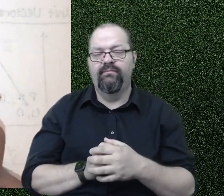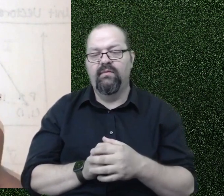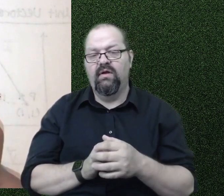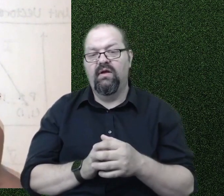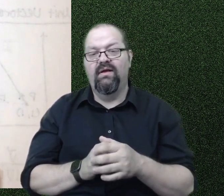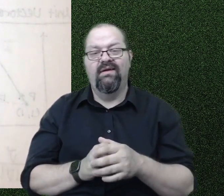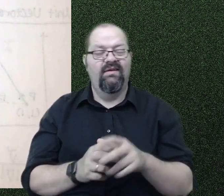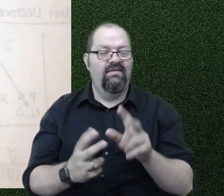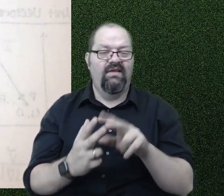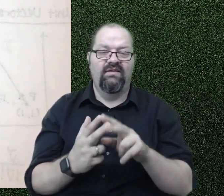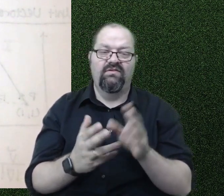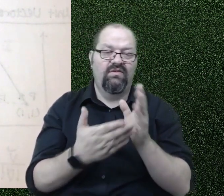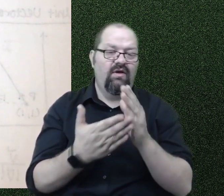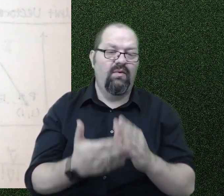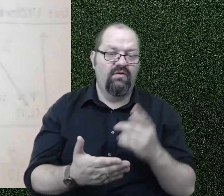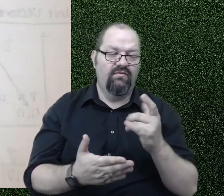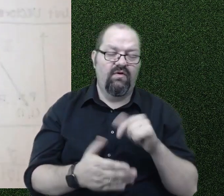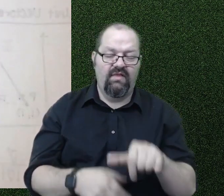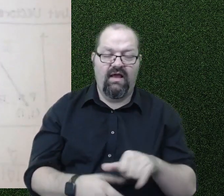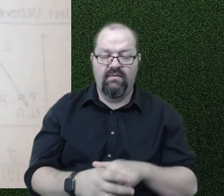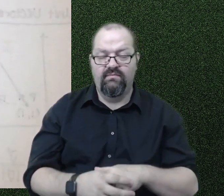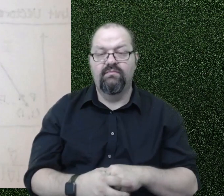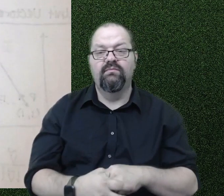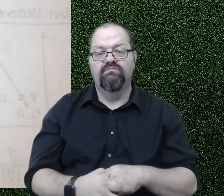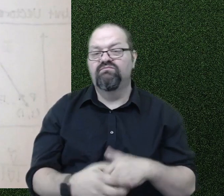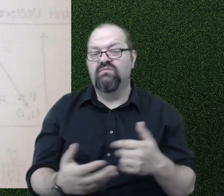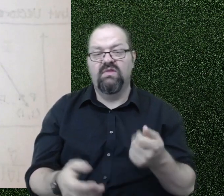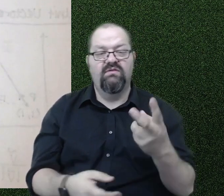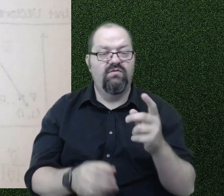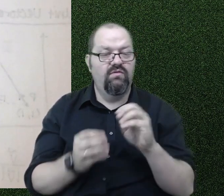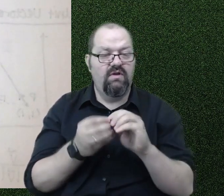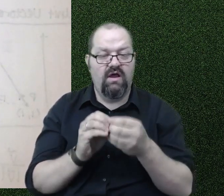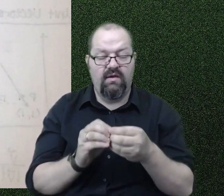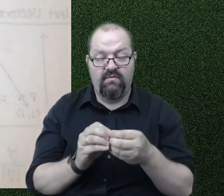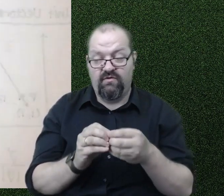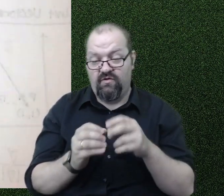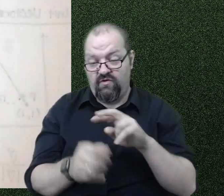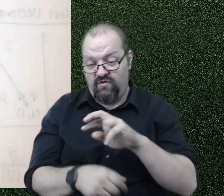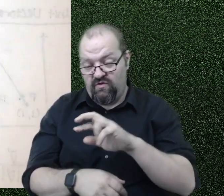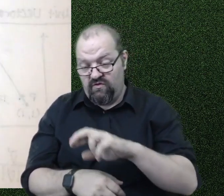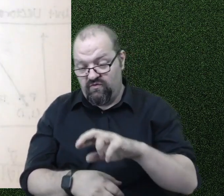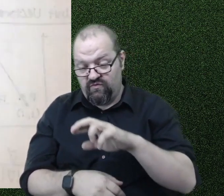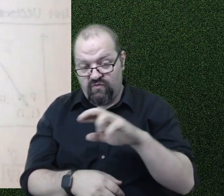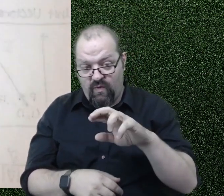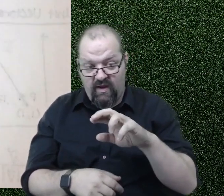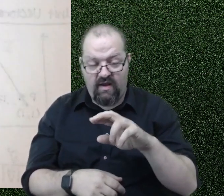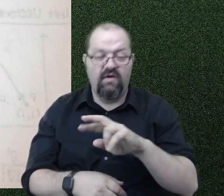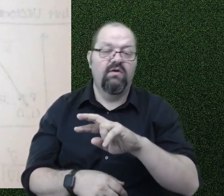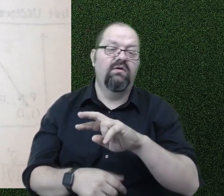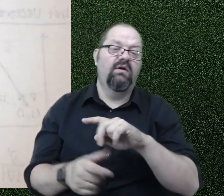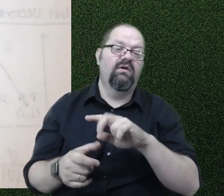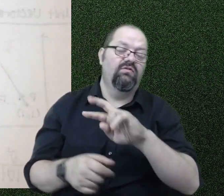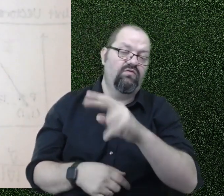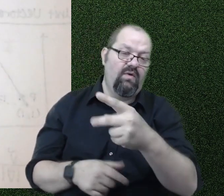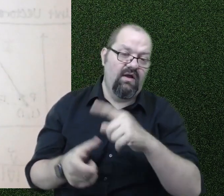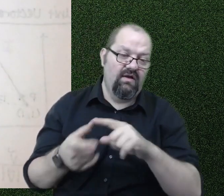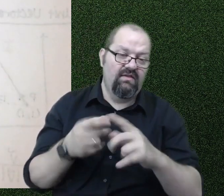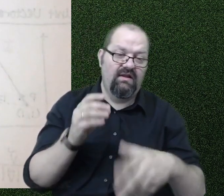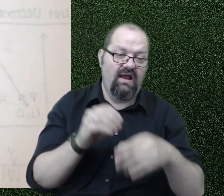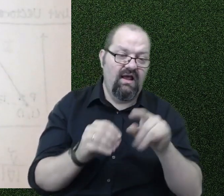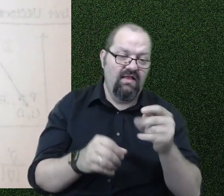Those are just the components of my u. Those are just a couple of numbers. If I square them and add them, take the square root, I'm going to get 1 because I'm on the unit